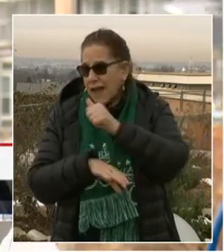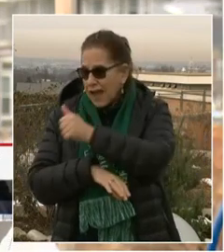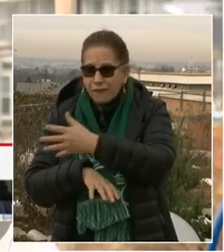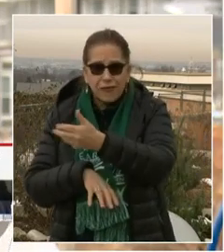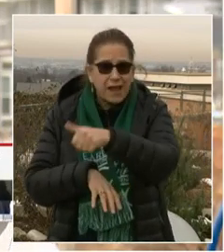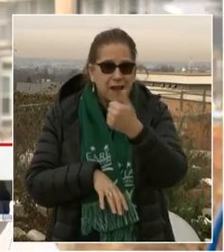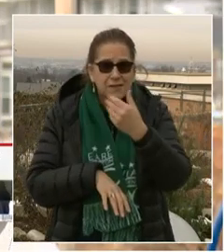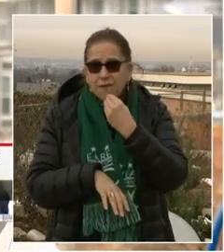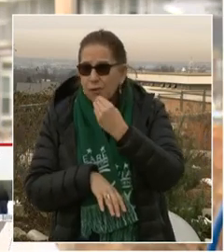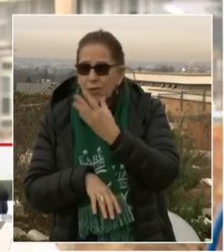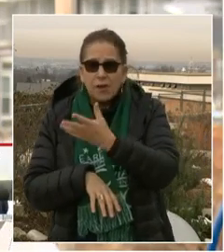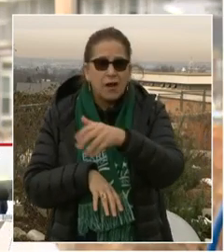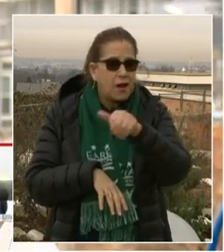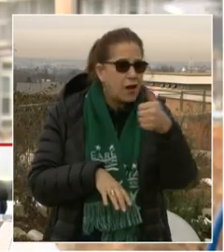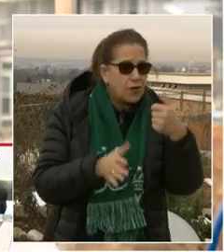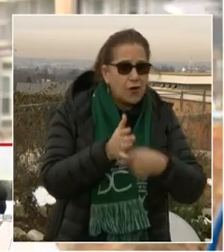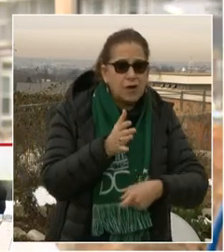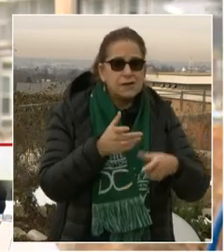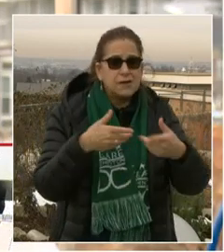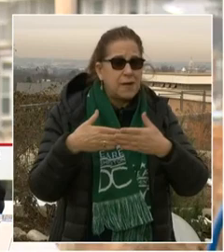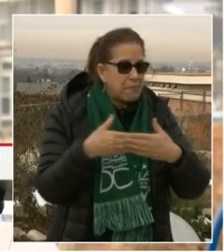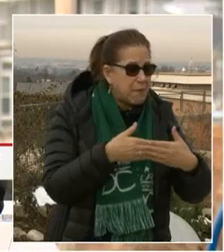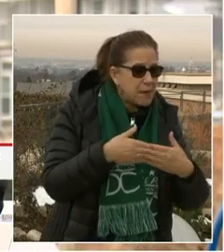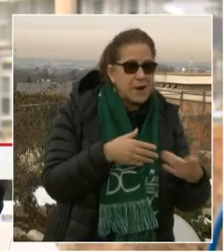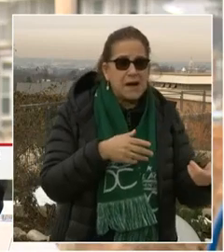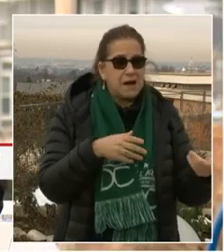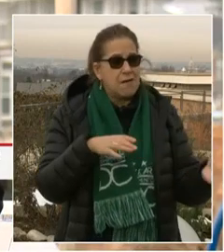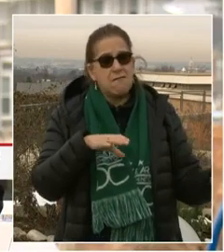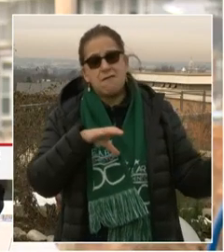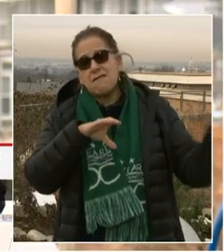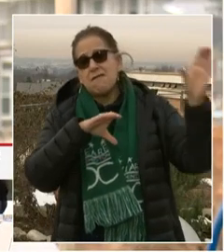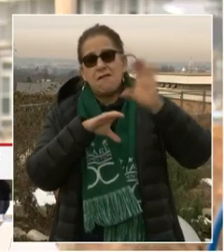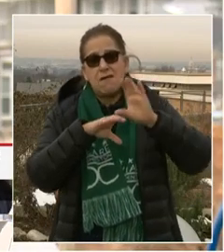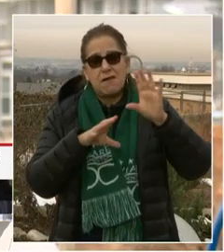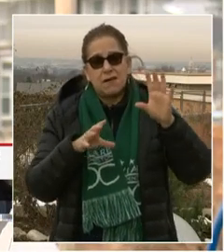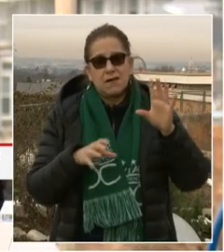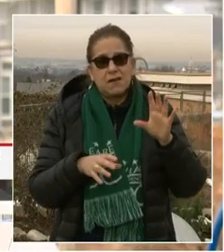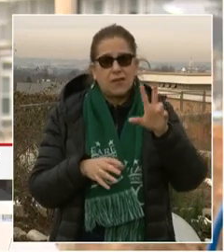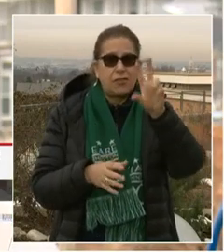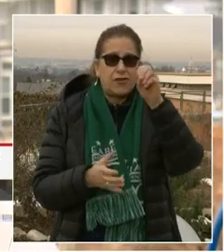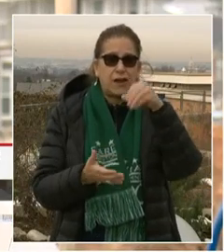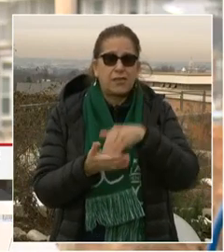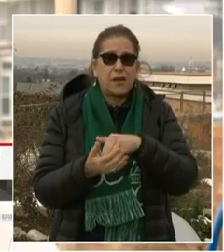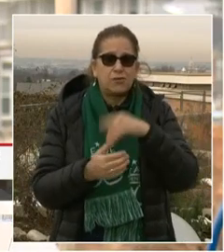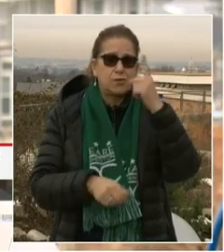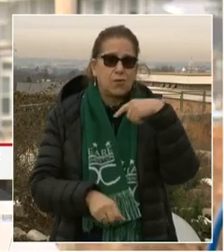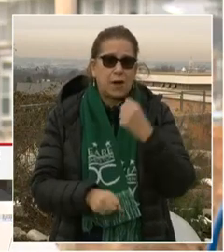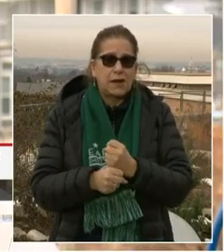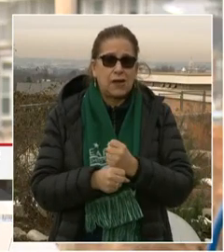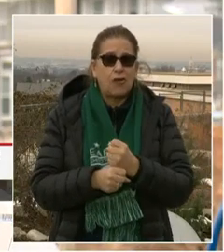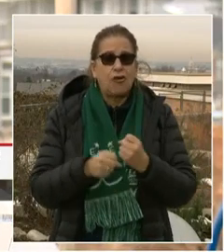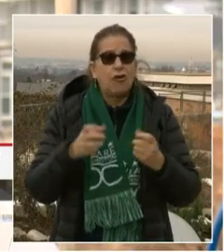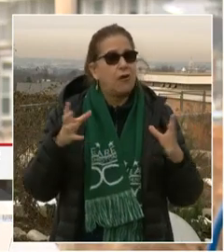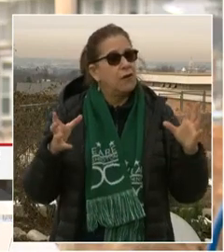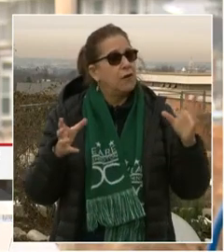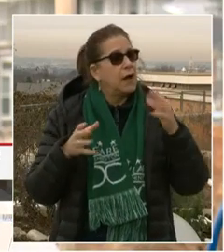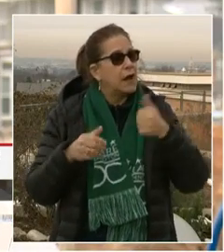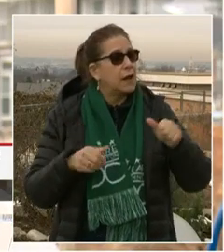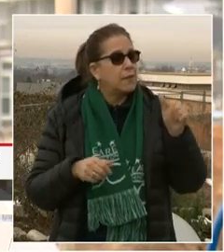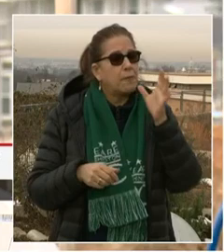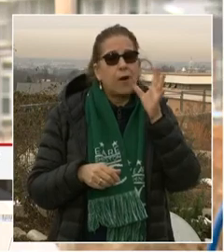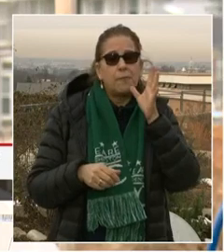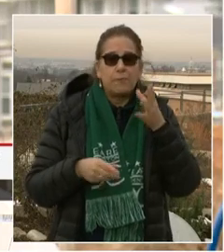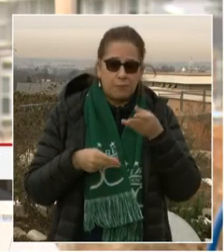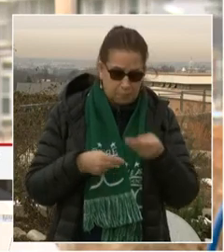can grow to about $30,000 a year. For most people, that's a big chunk of money. And so I've